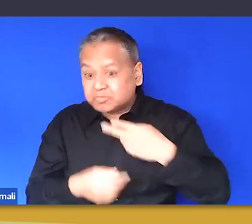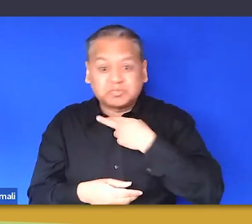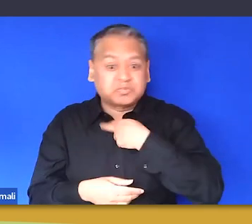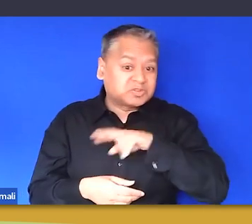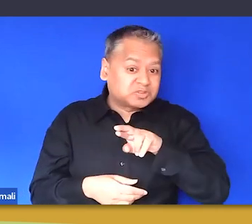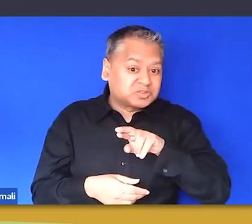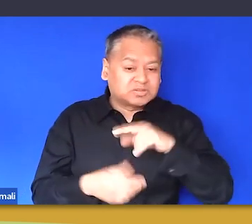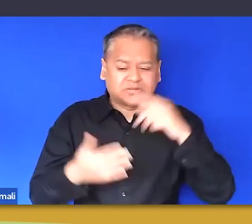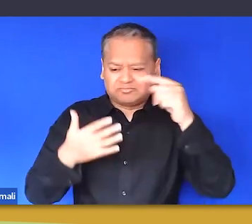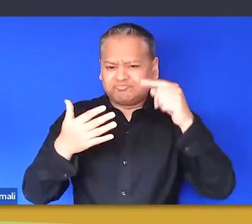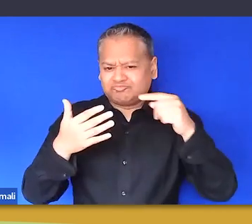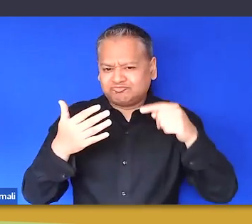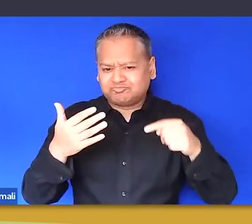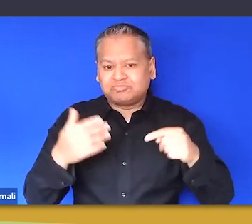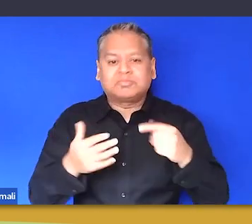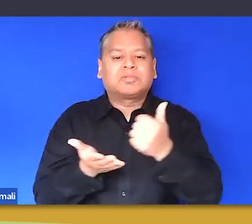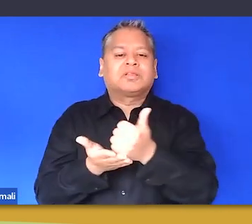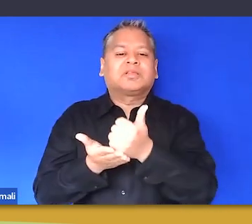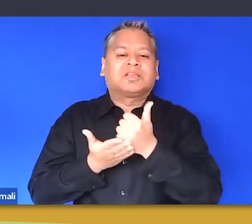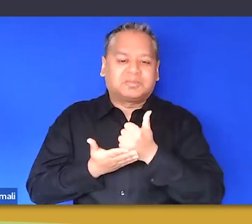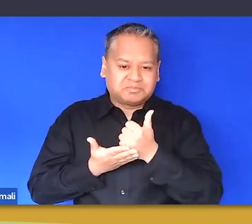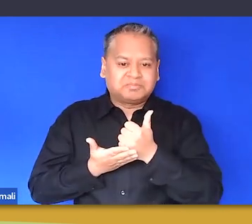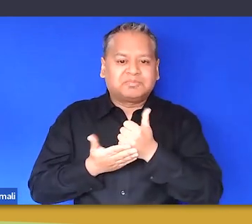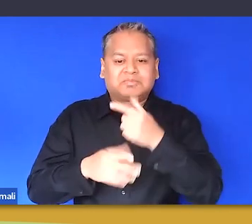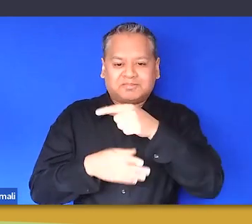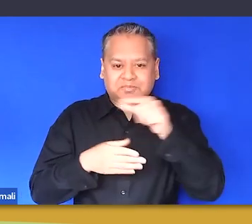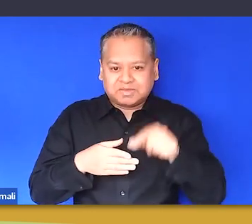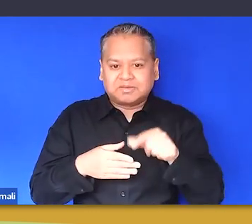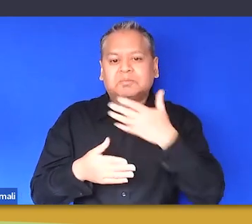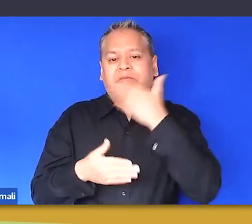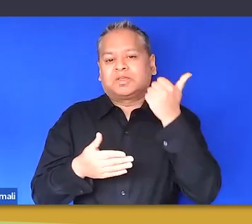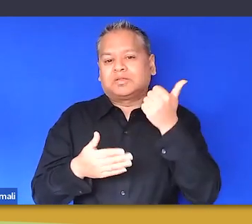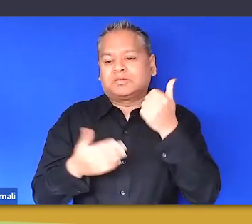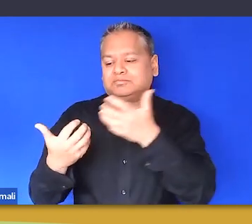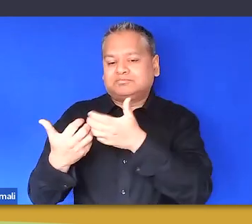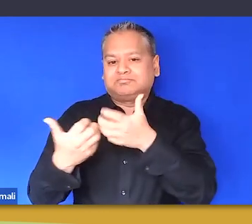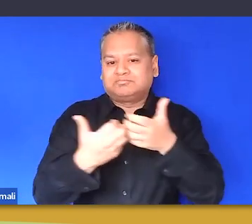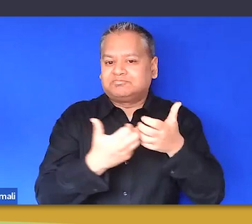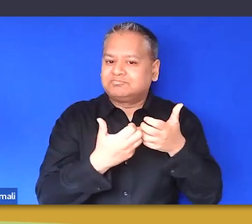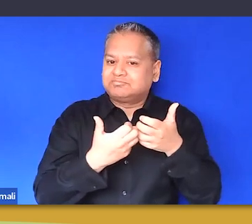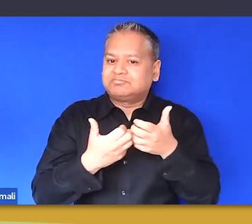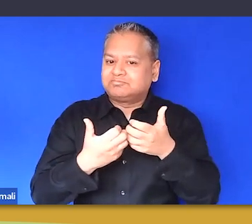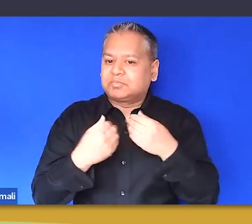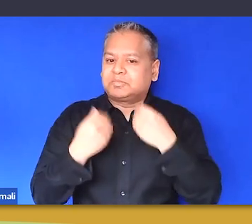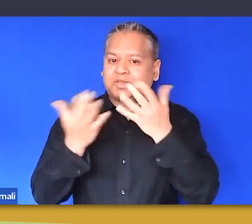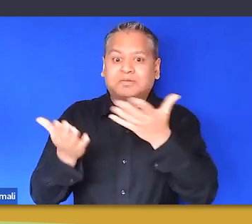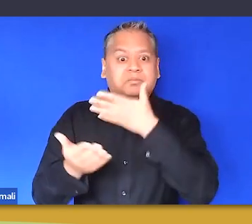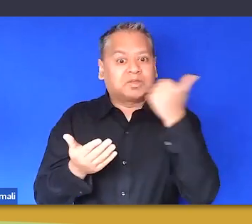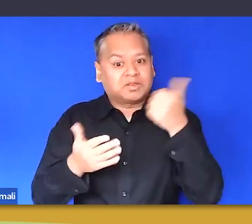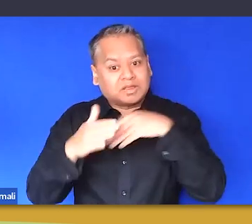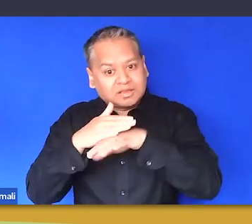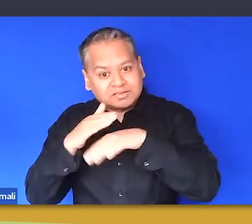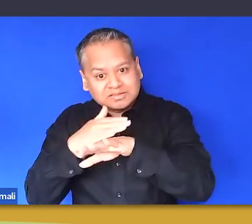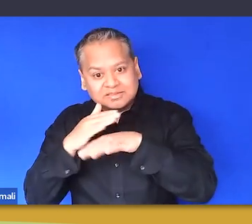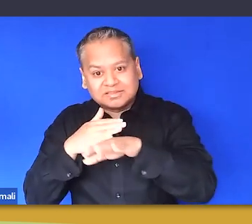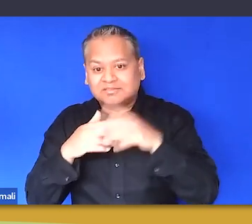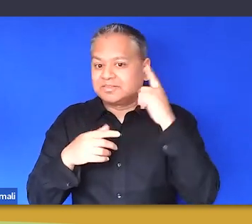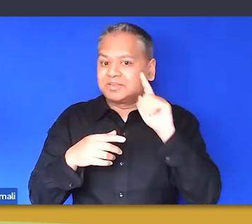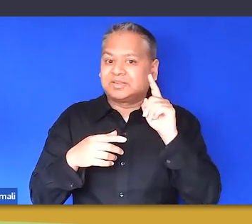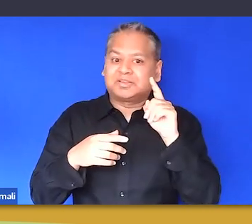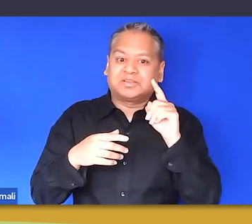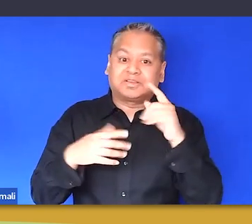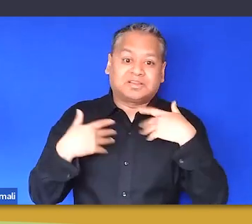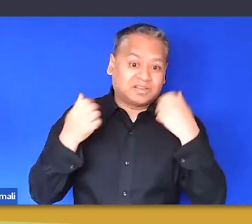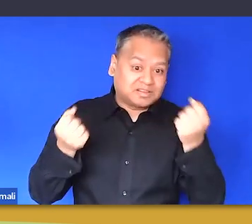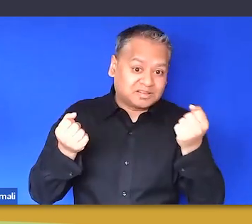on government programs and services, such as healthcare, education, and policing. Let me give you a few examples